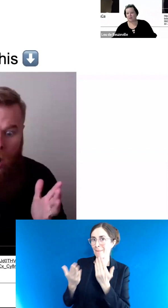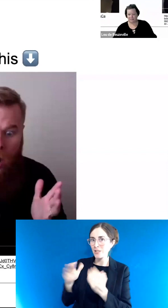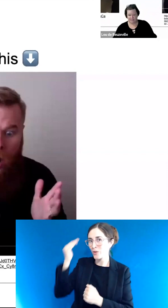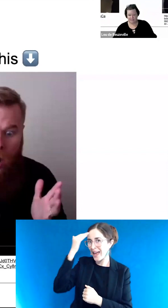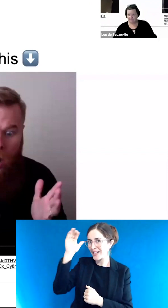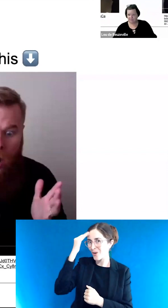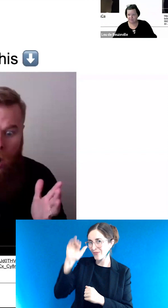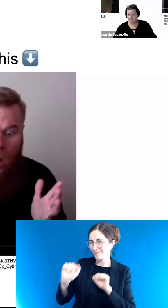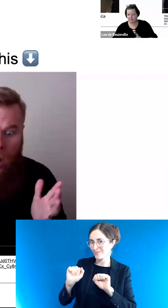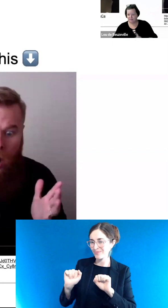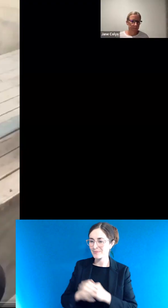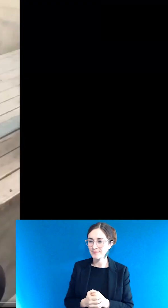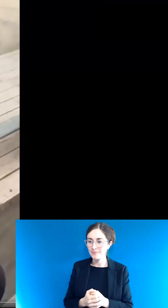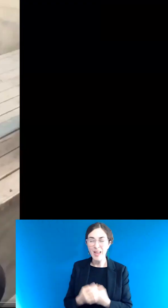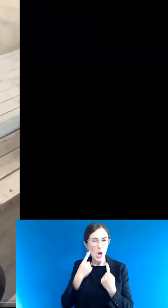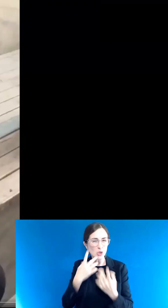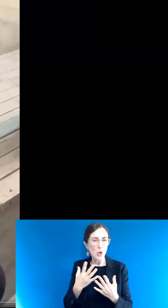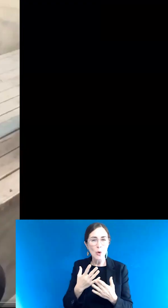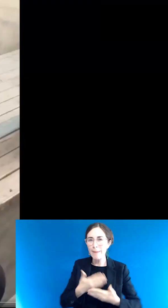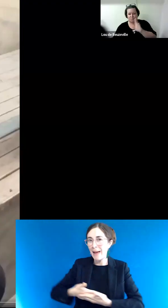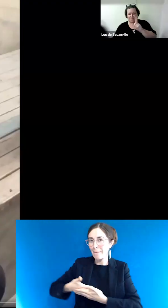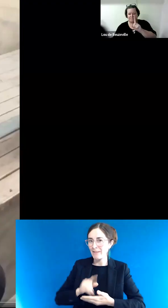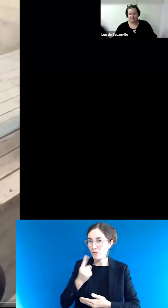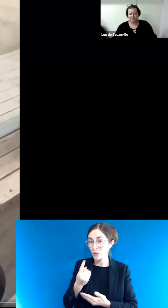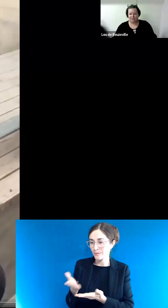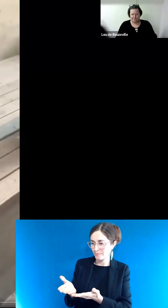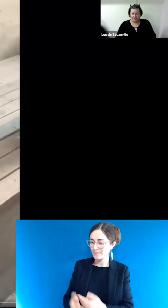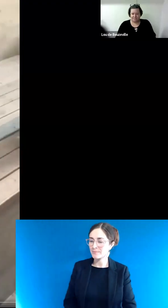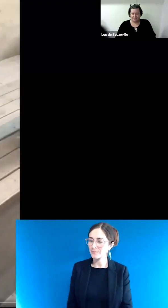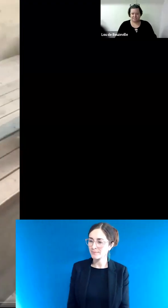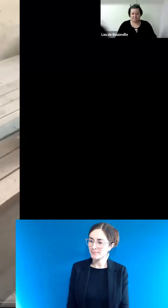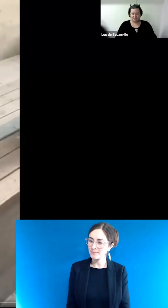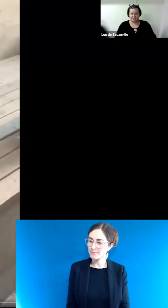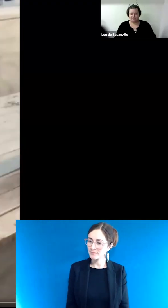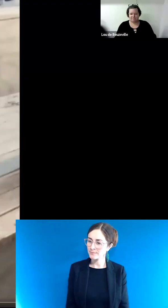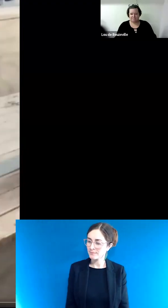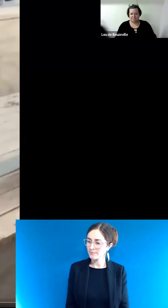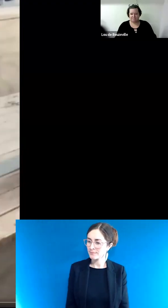signing adult does. I'll just show you a little bit of this 1-minute video.